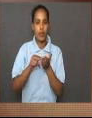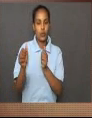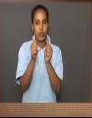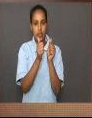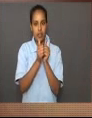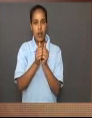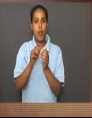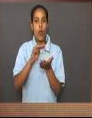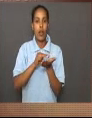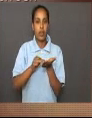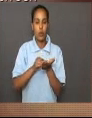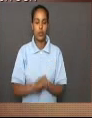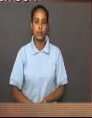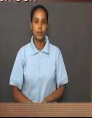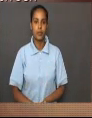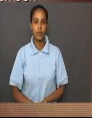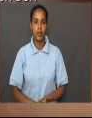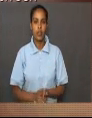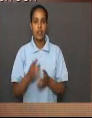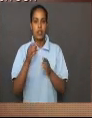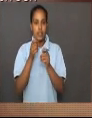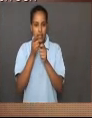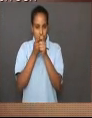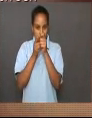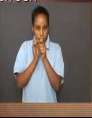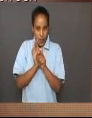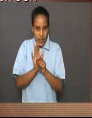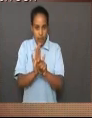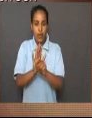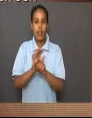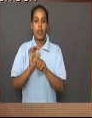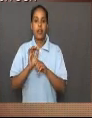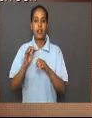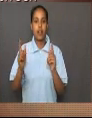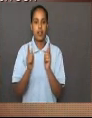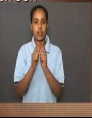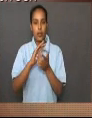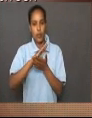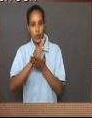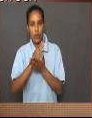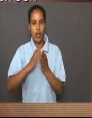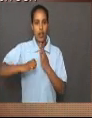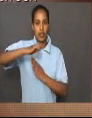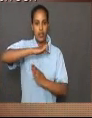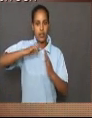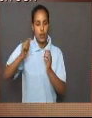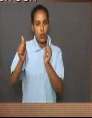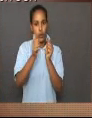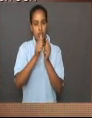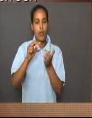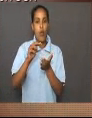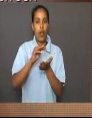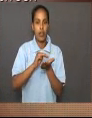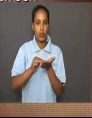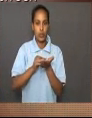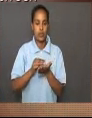within molecules, the repulsive interactions between electrons within